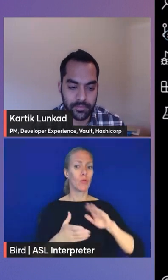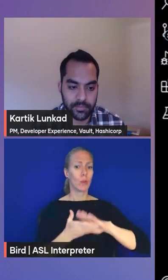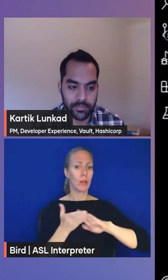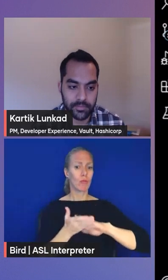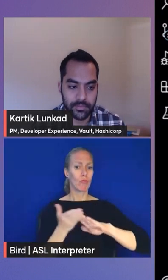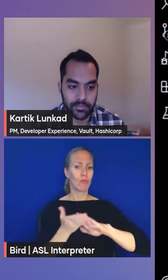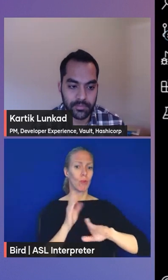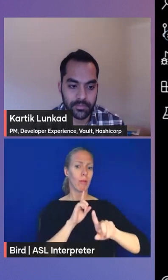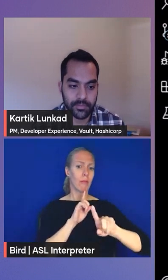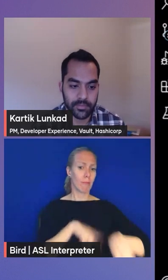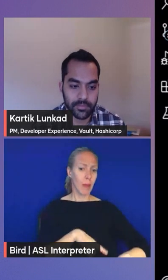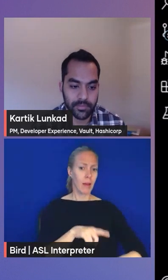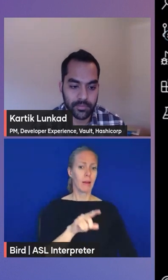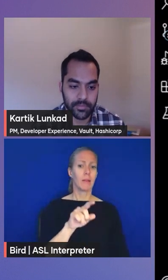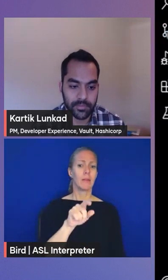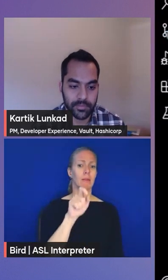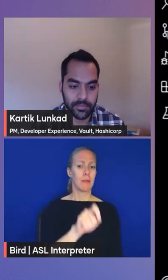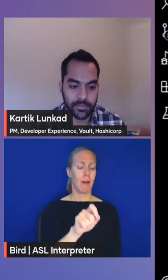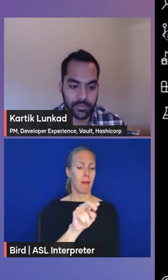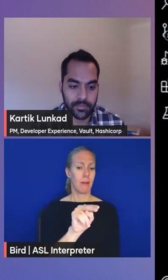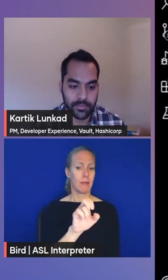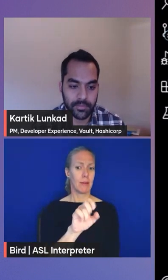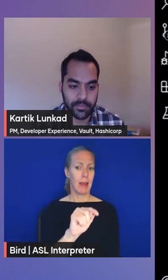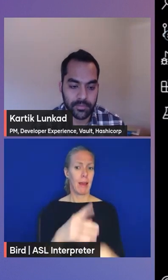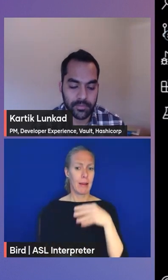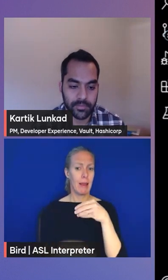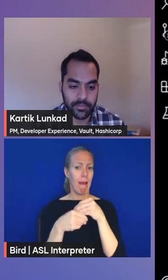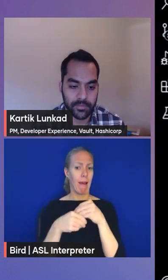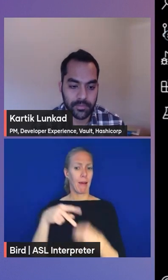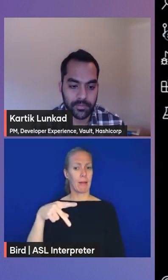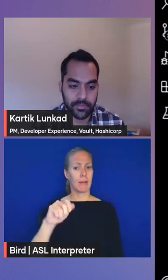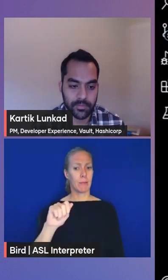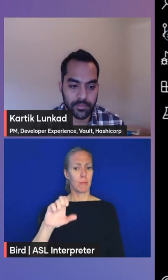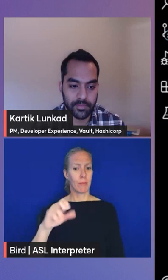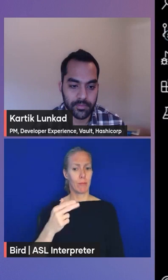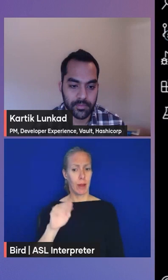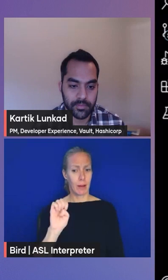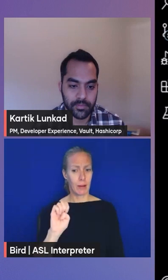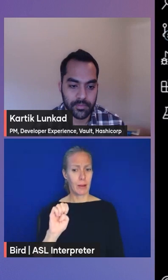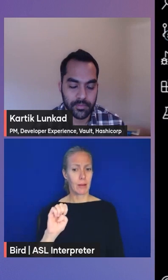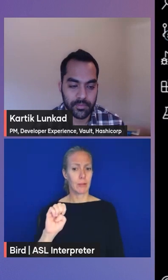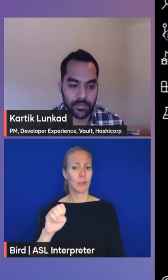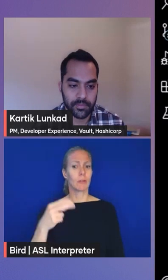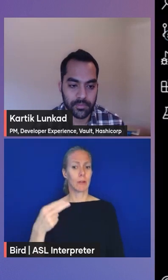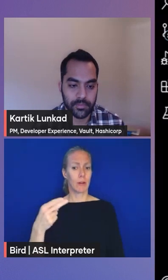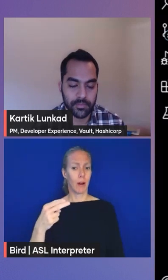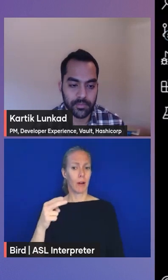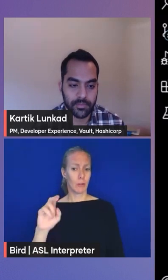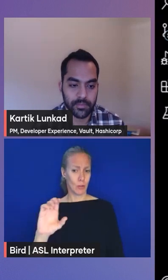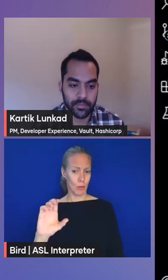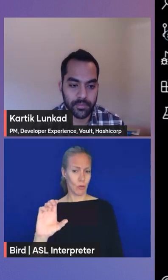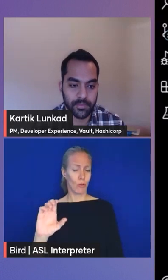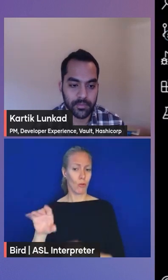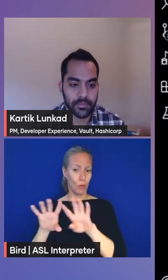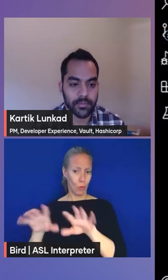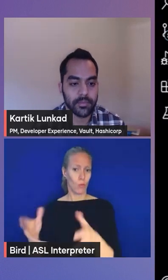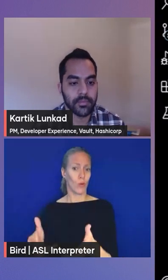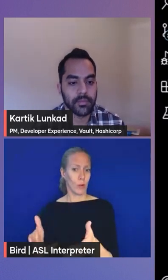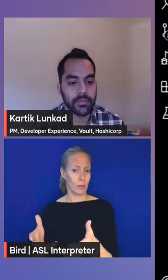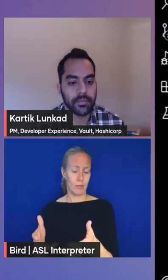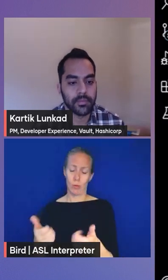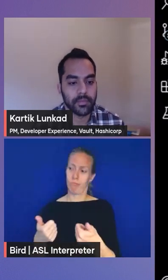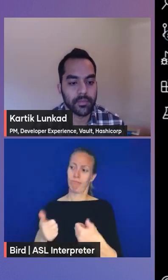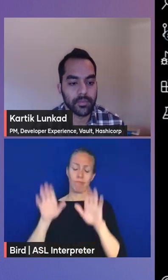package Hashicorp Vault. Awesome. So it looks like that package has been added. Now I can go ahead